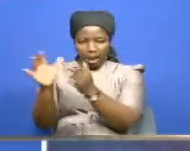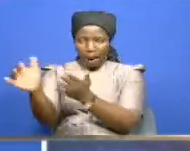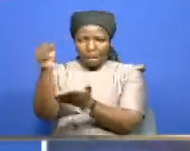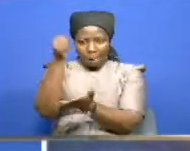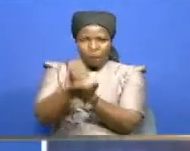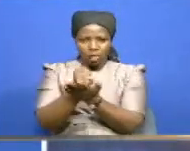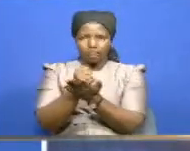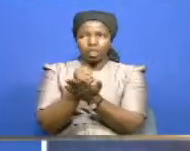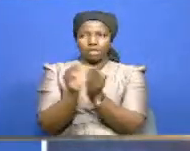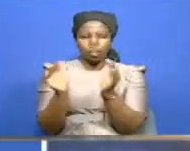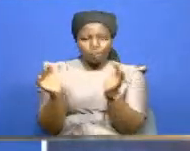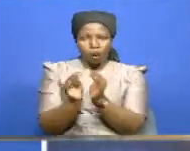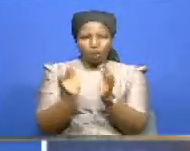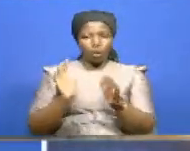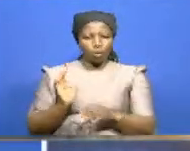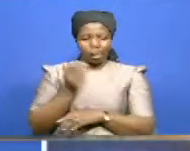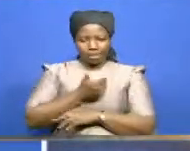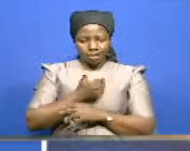warekebishe,